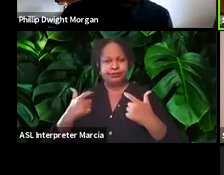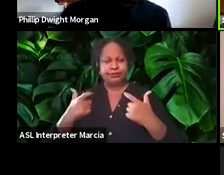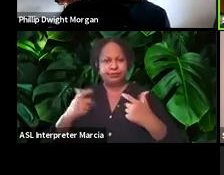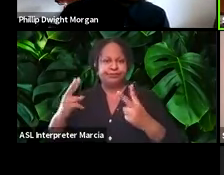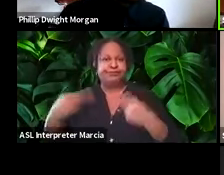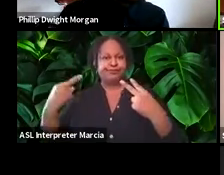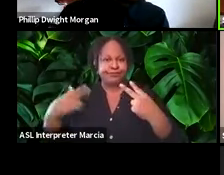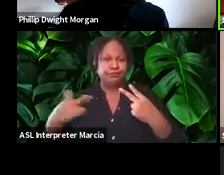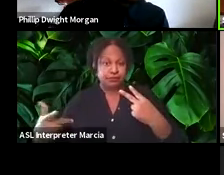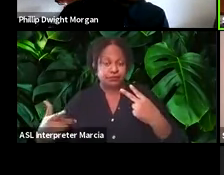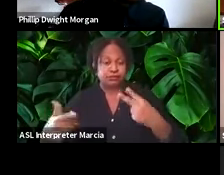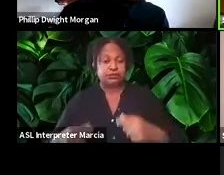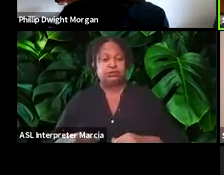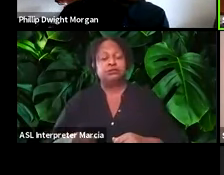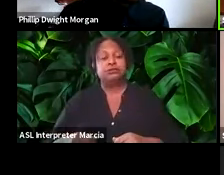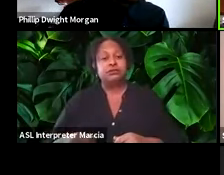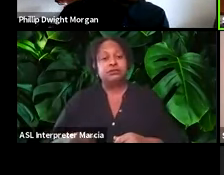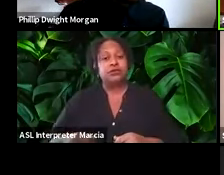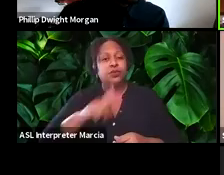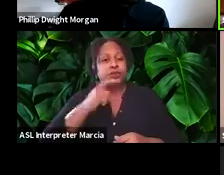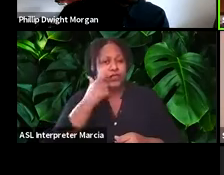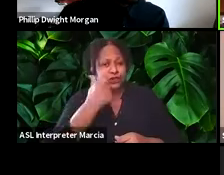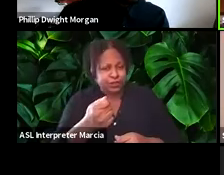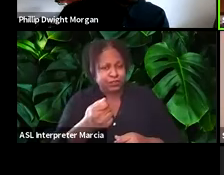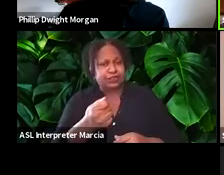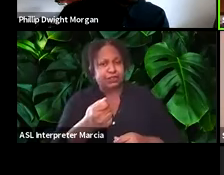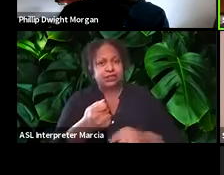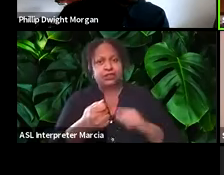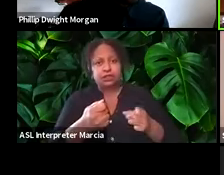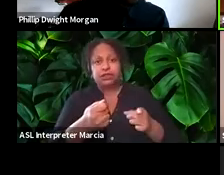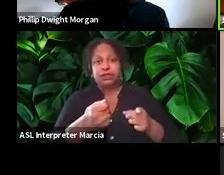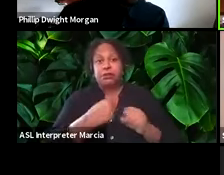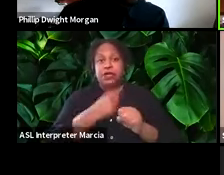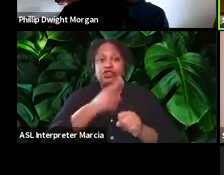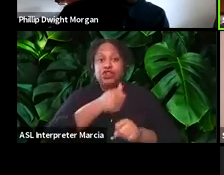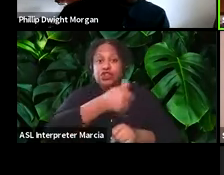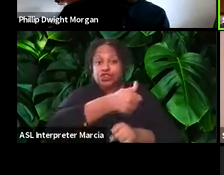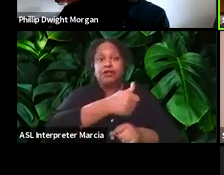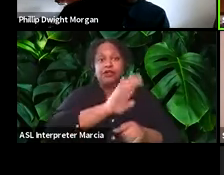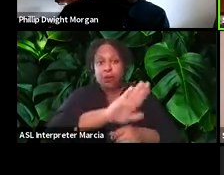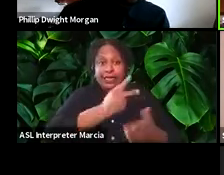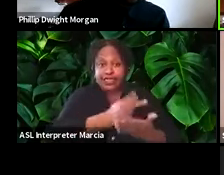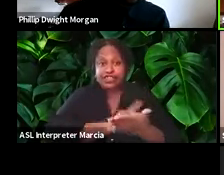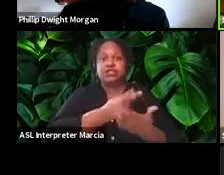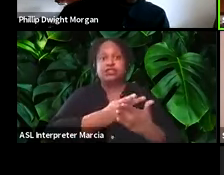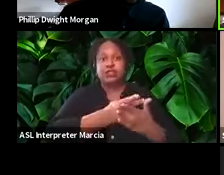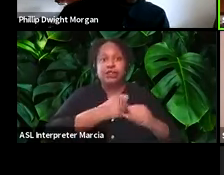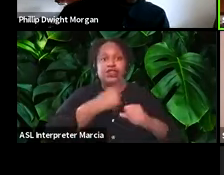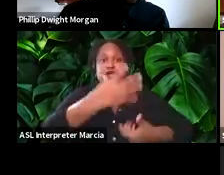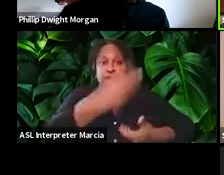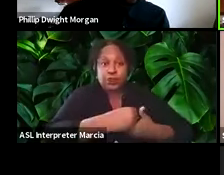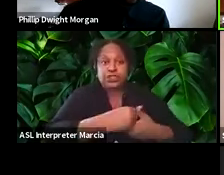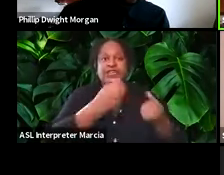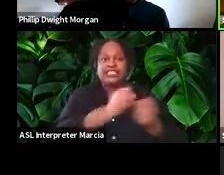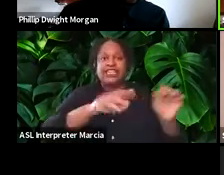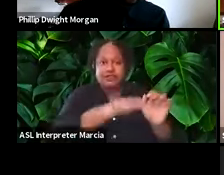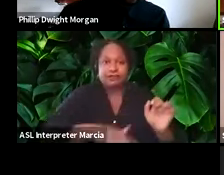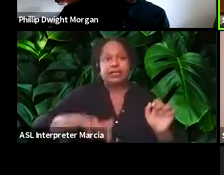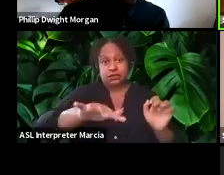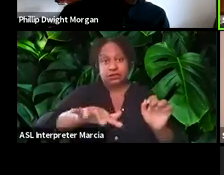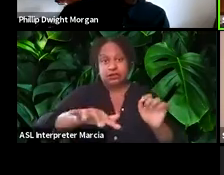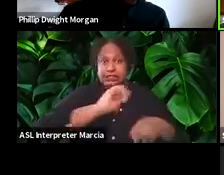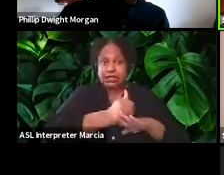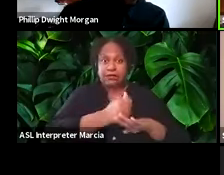So it's interesting that how inclusive and safe space you create in, and that's why when you